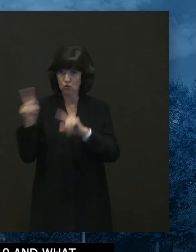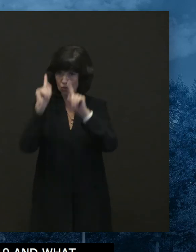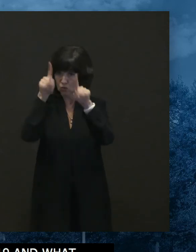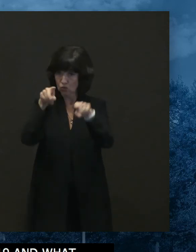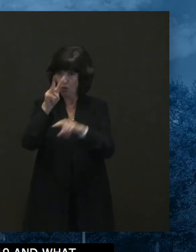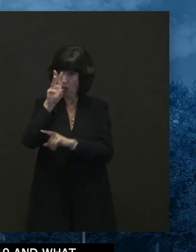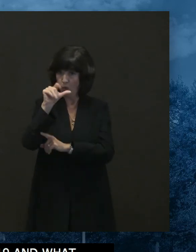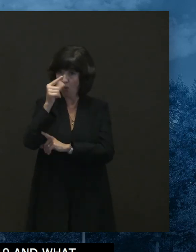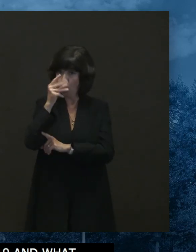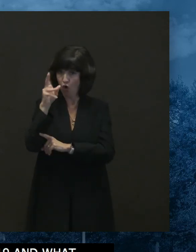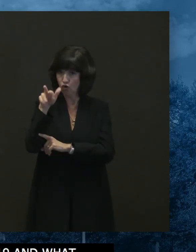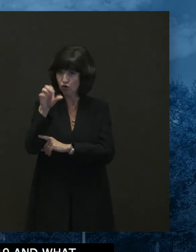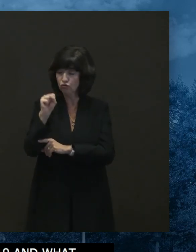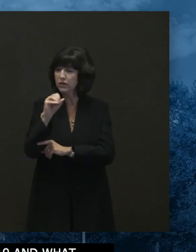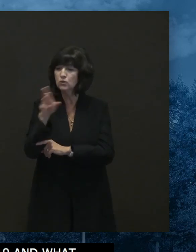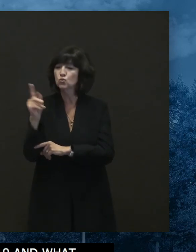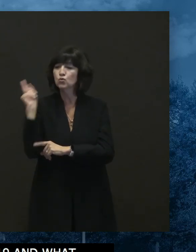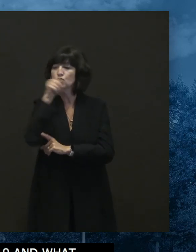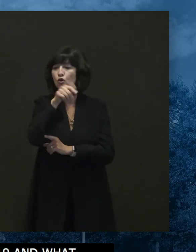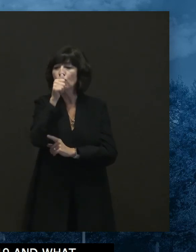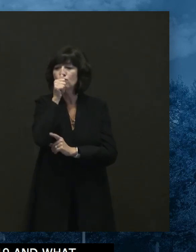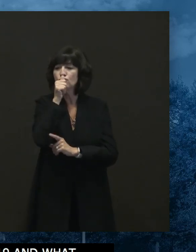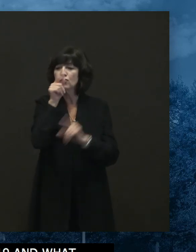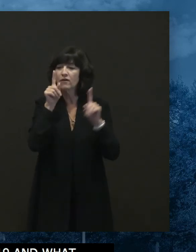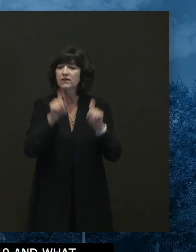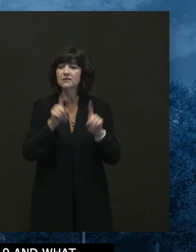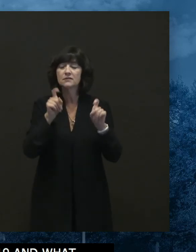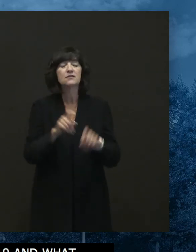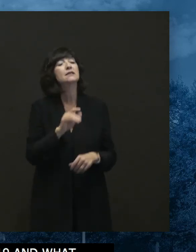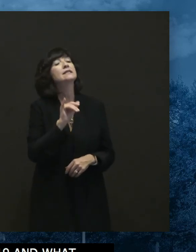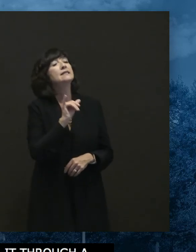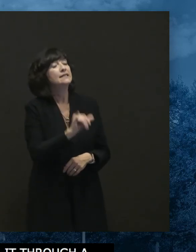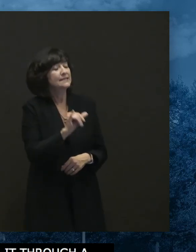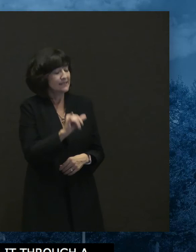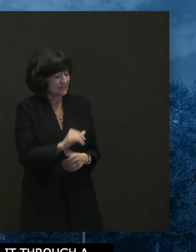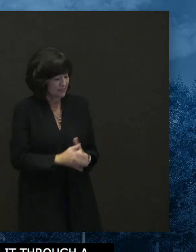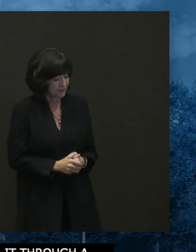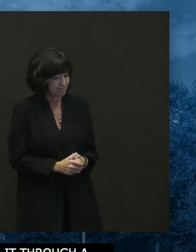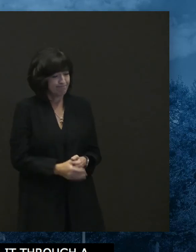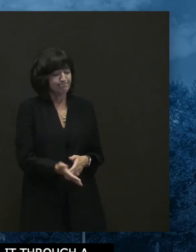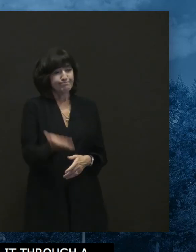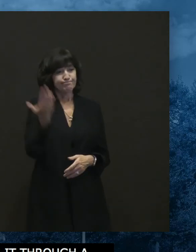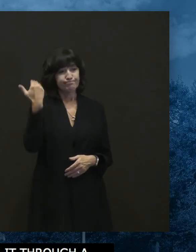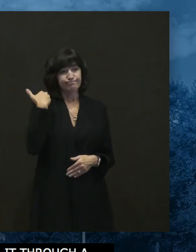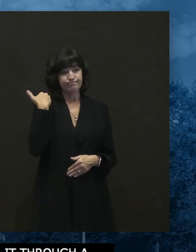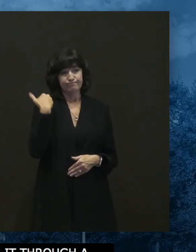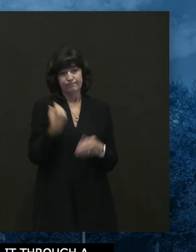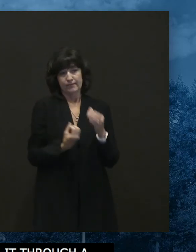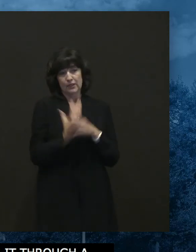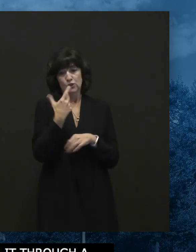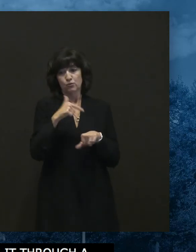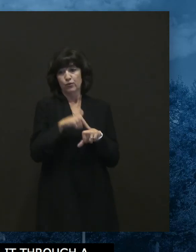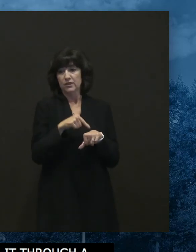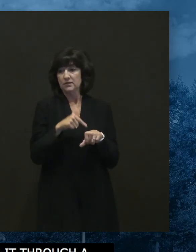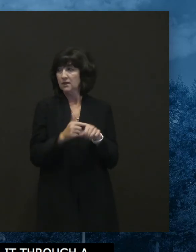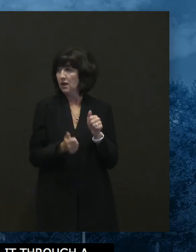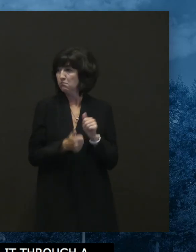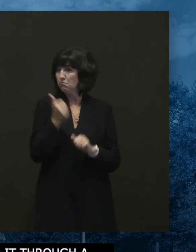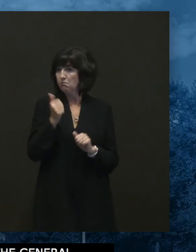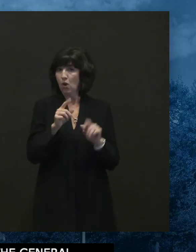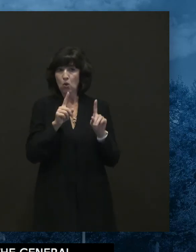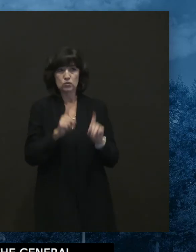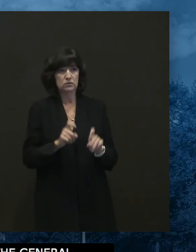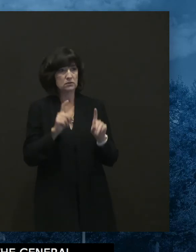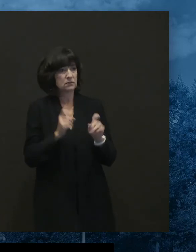like the general public? So way back in the spring, when we were most of the testing was being done by